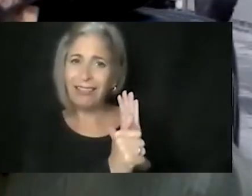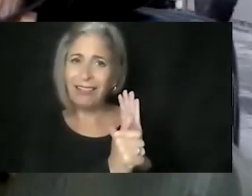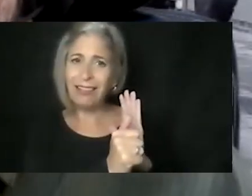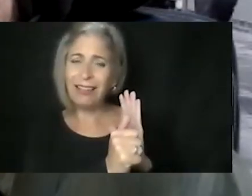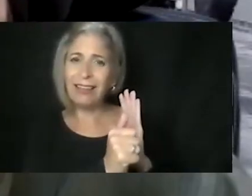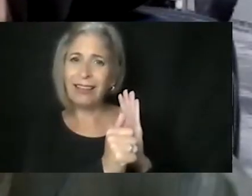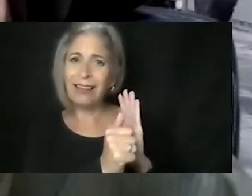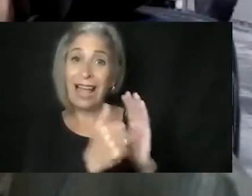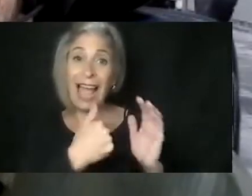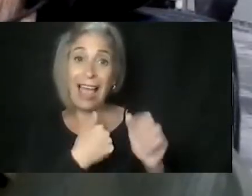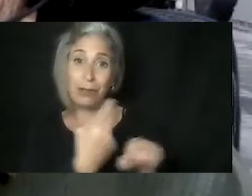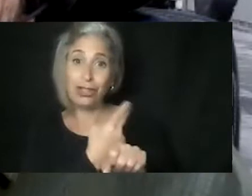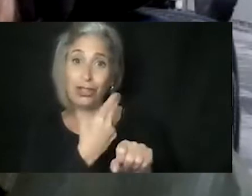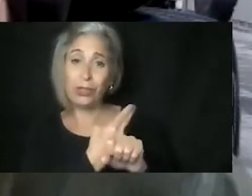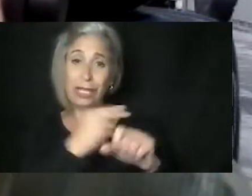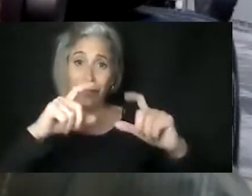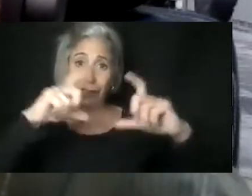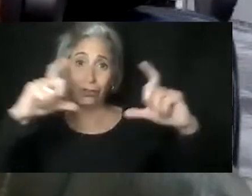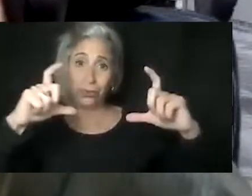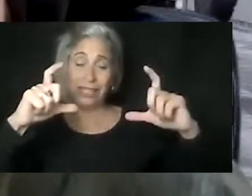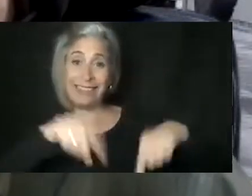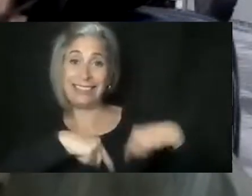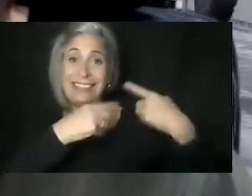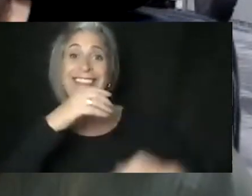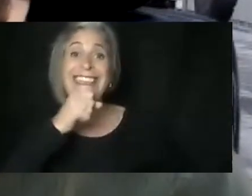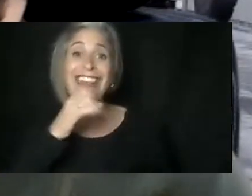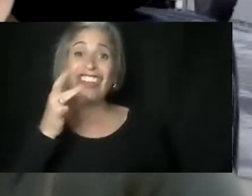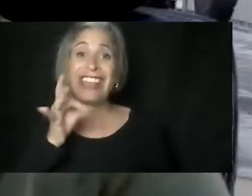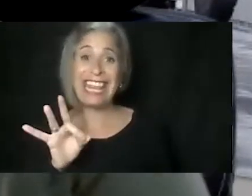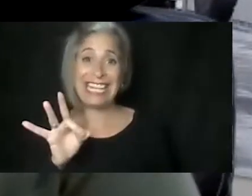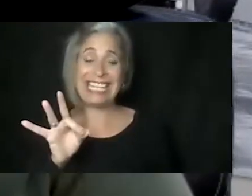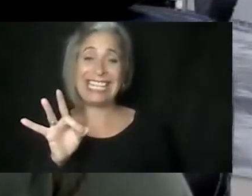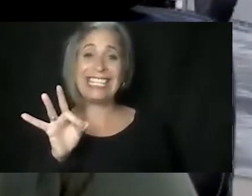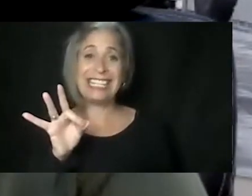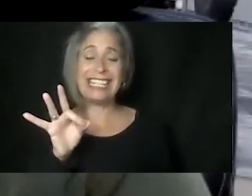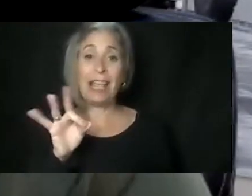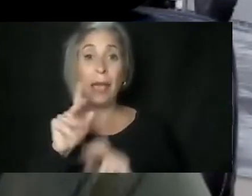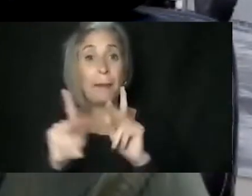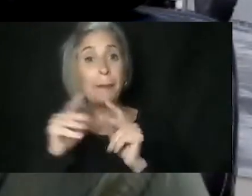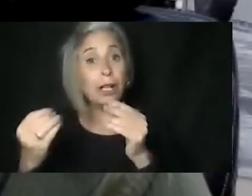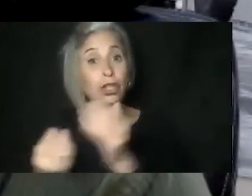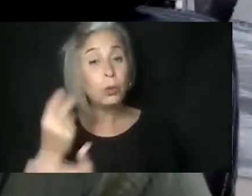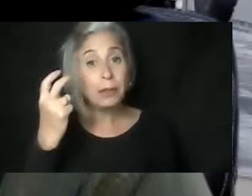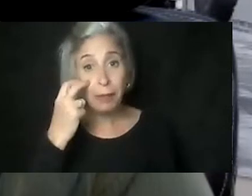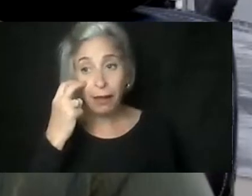been using a screen reader since I was 8, but for folks who are newly blind,